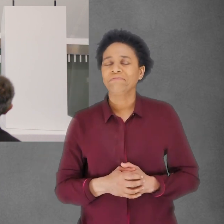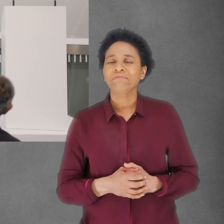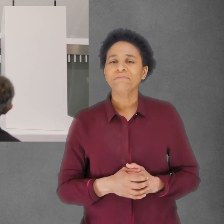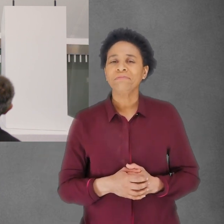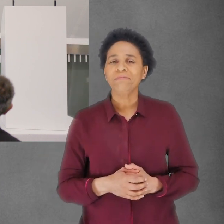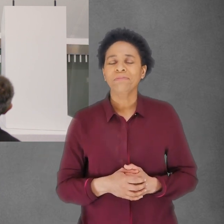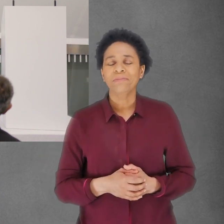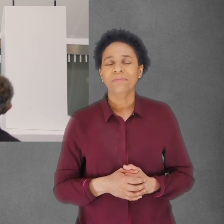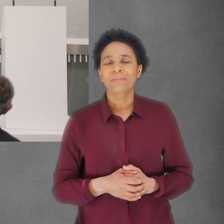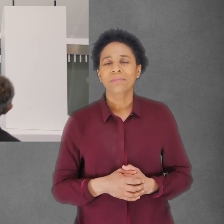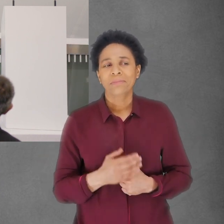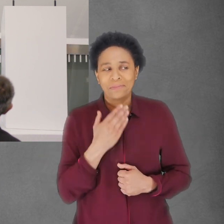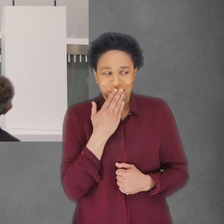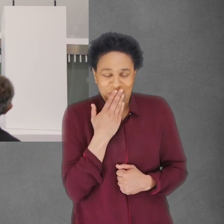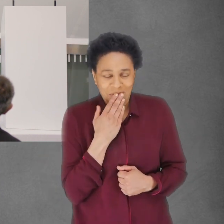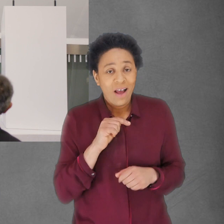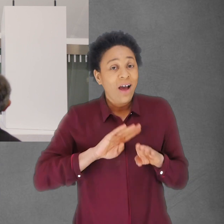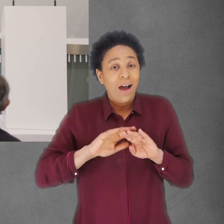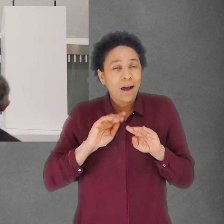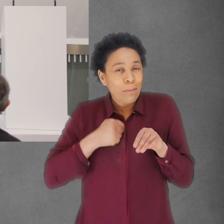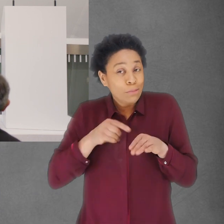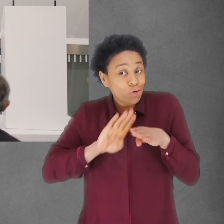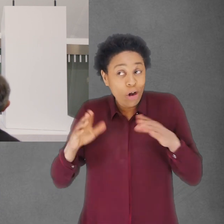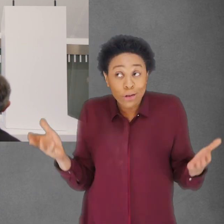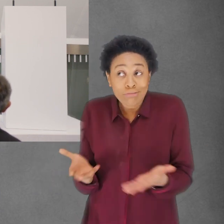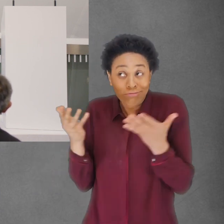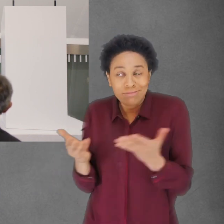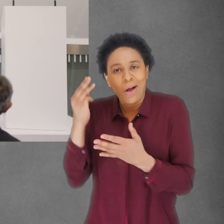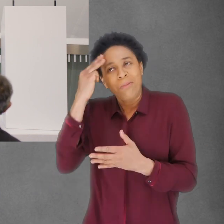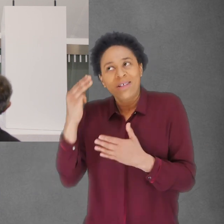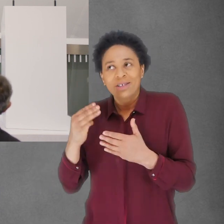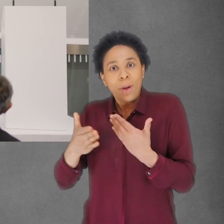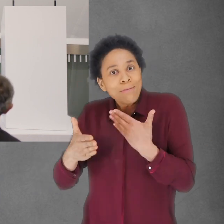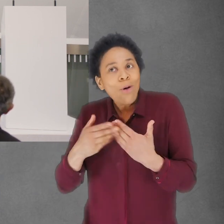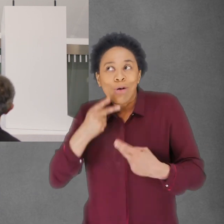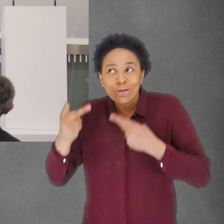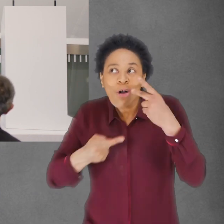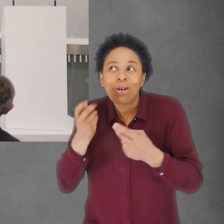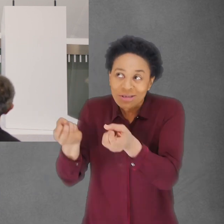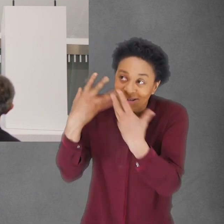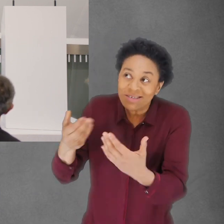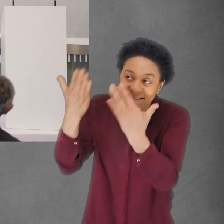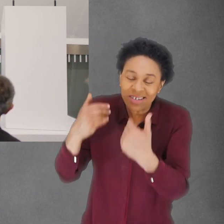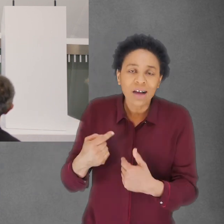Well, I'm trying to get my mother to sing a few more songs. I really tried to get her